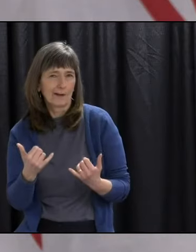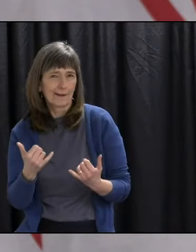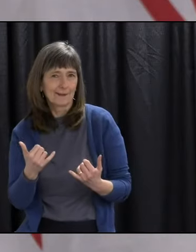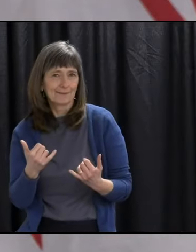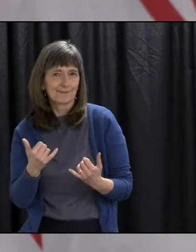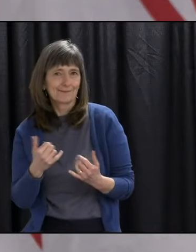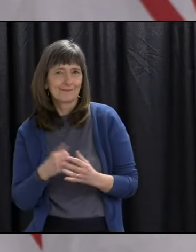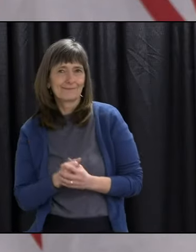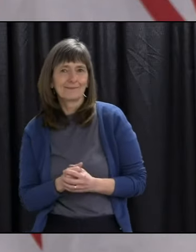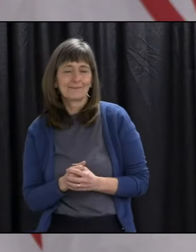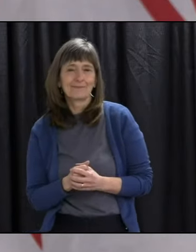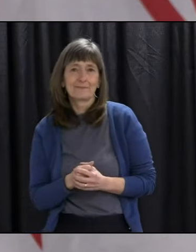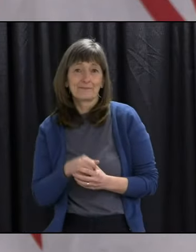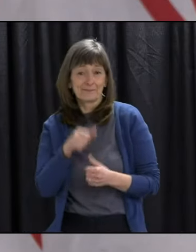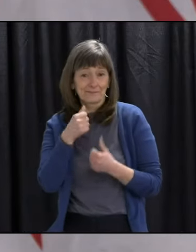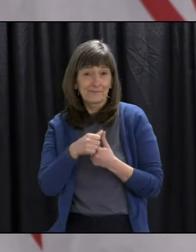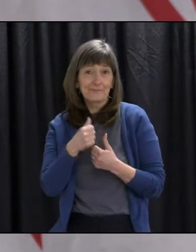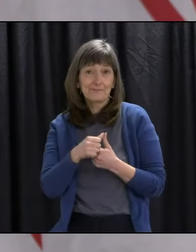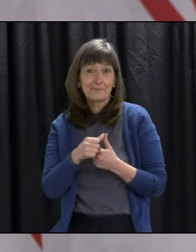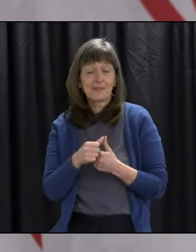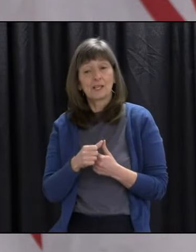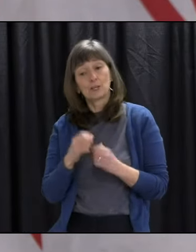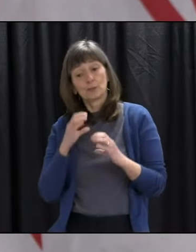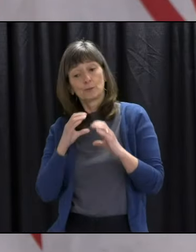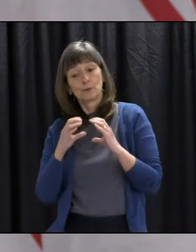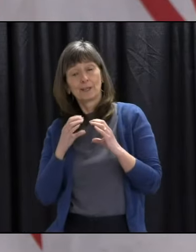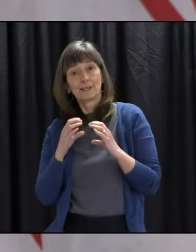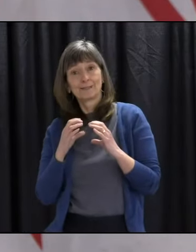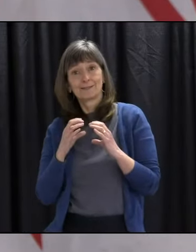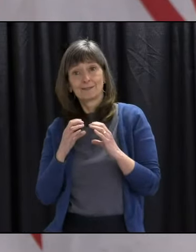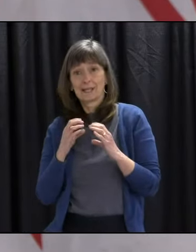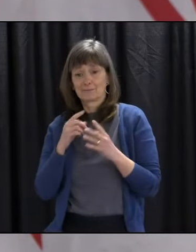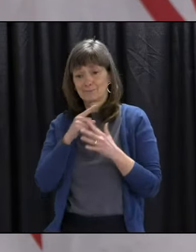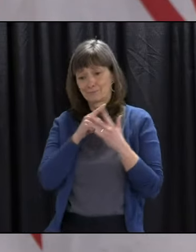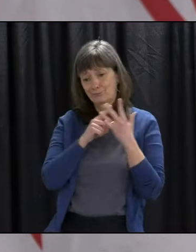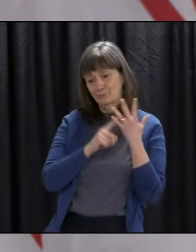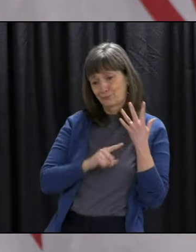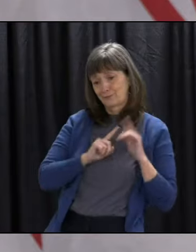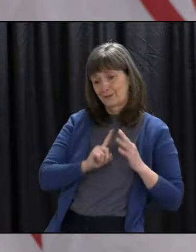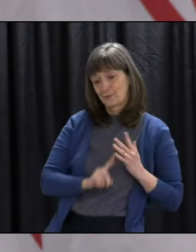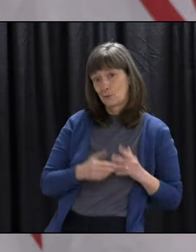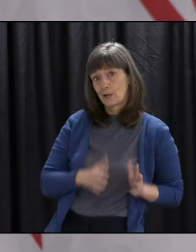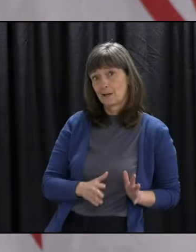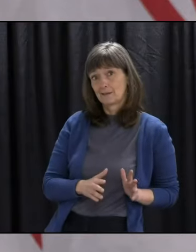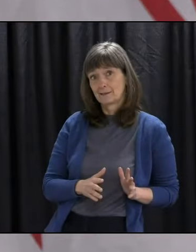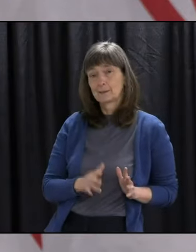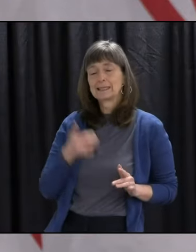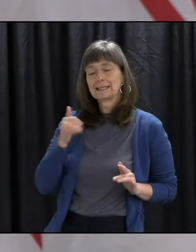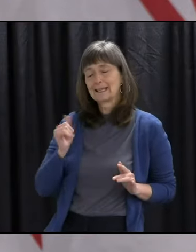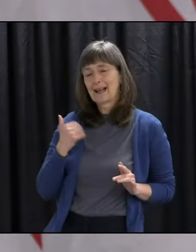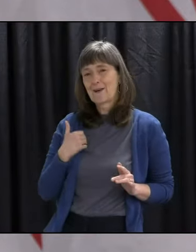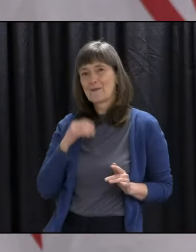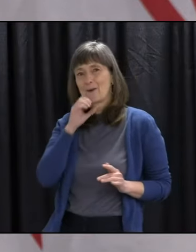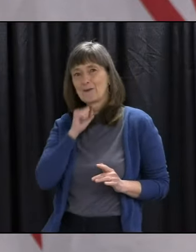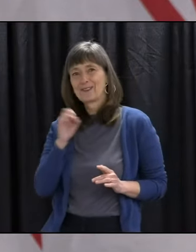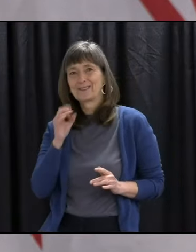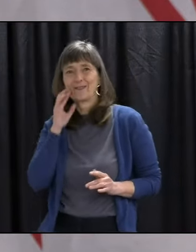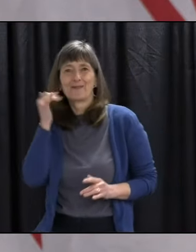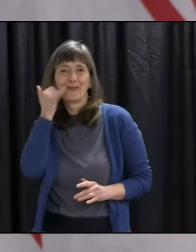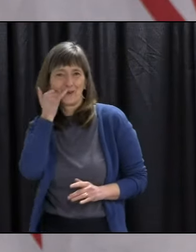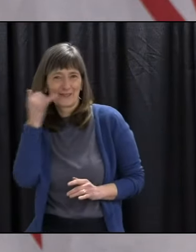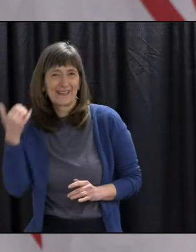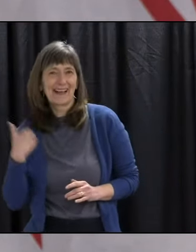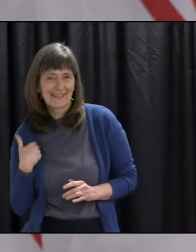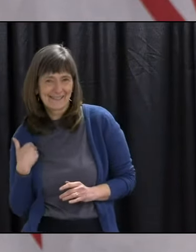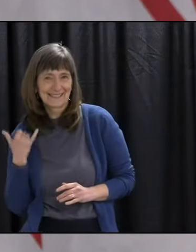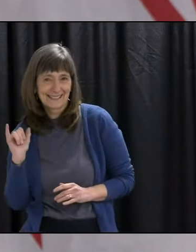We must never forget the ability to communicate by phone. It is a powerful tool. It's always the little